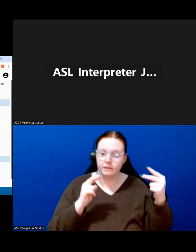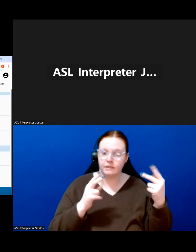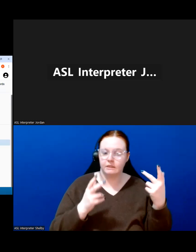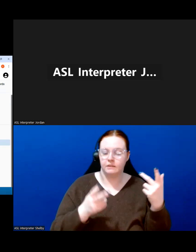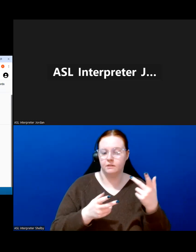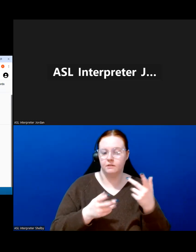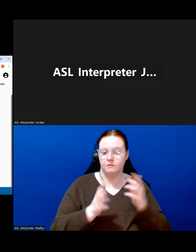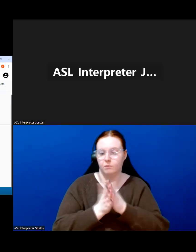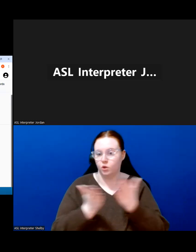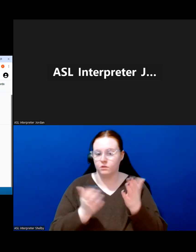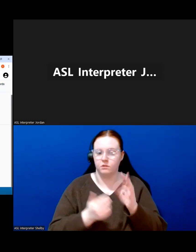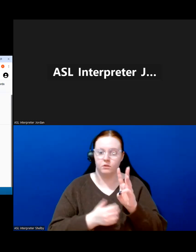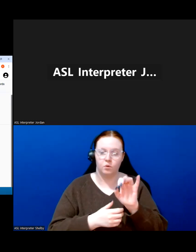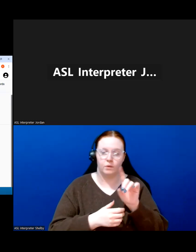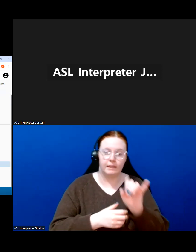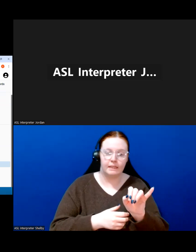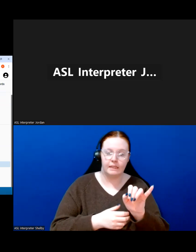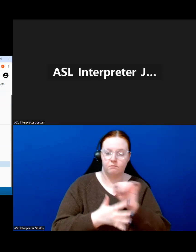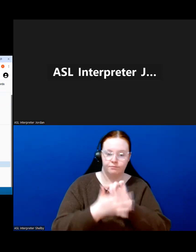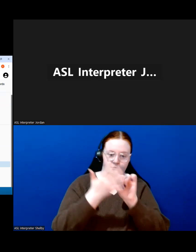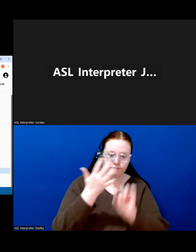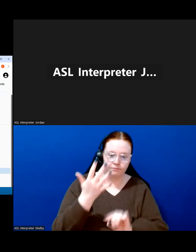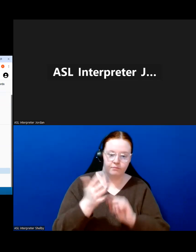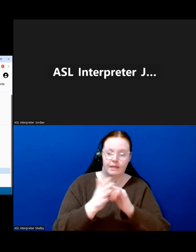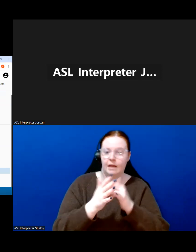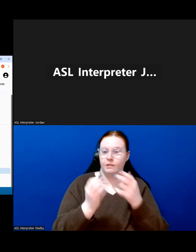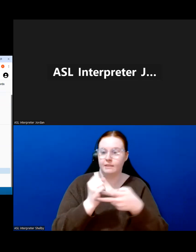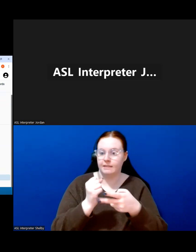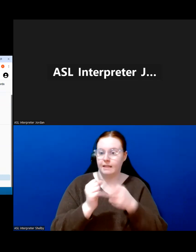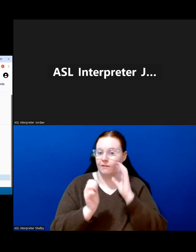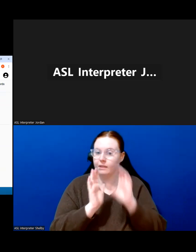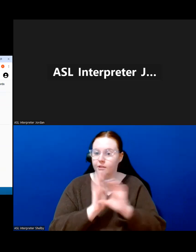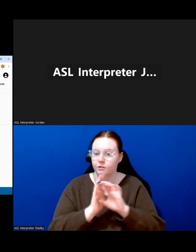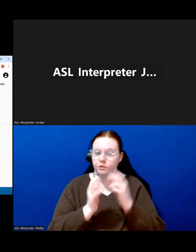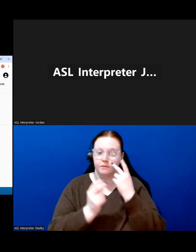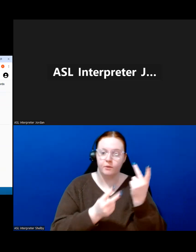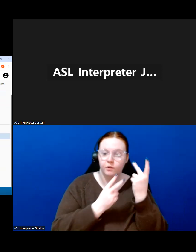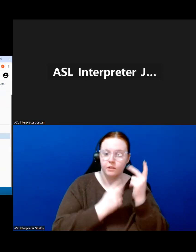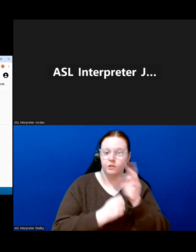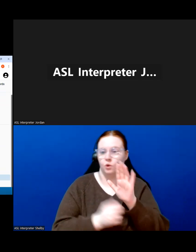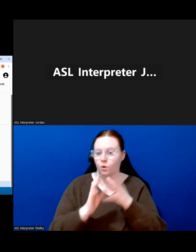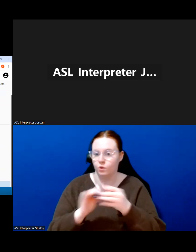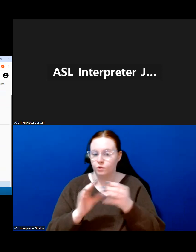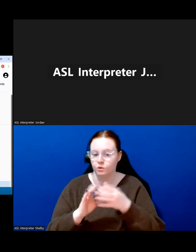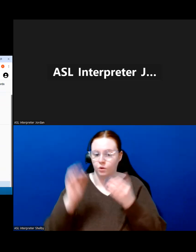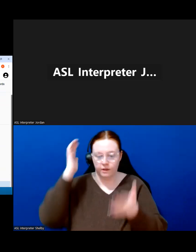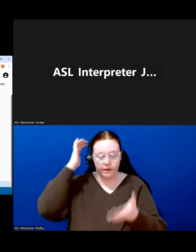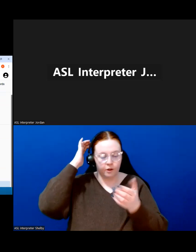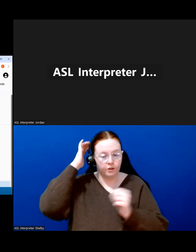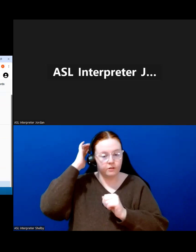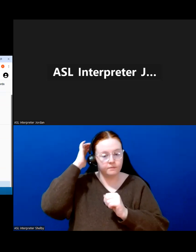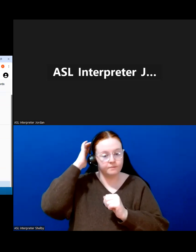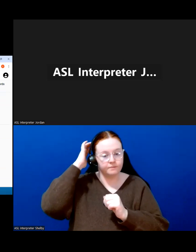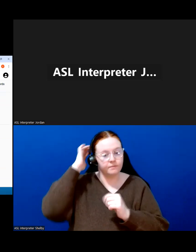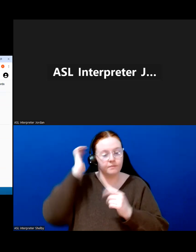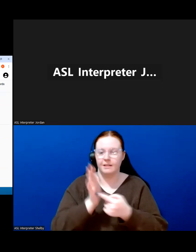like wiki, and how to like save memories, like galleries, like your own personal story. And it will sometimes also have like a